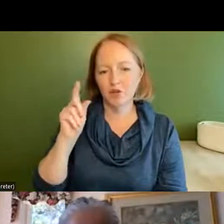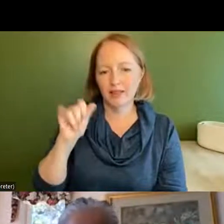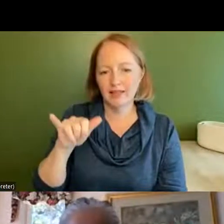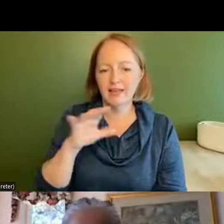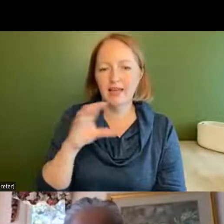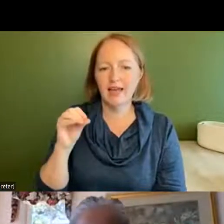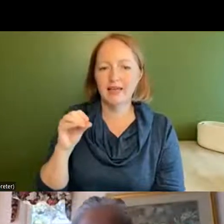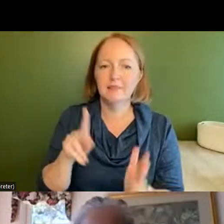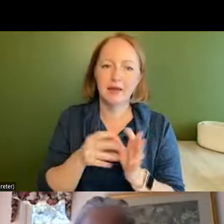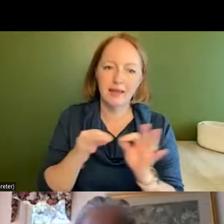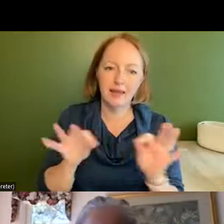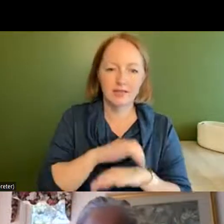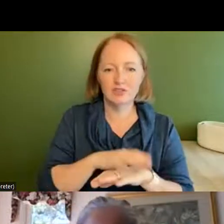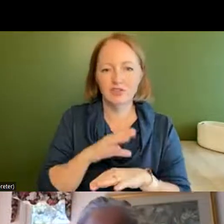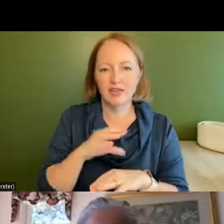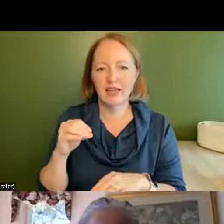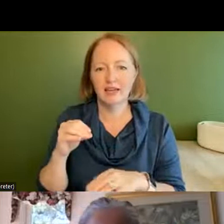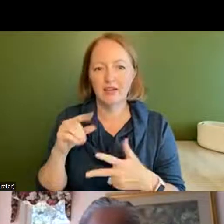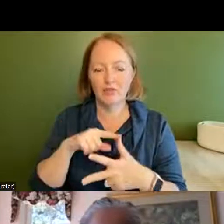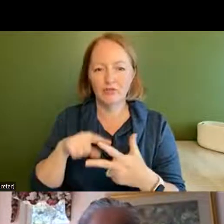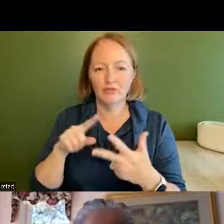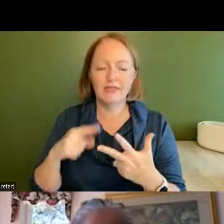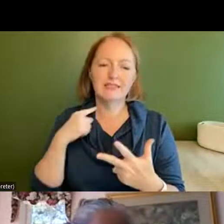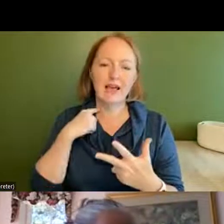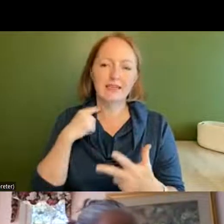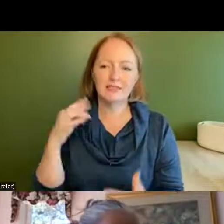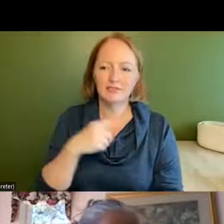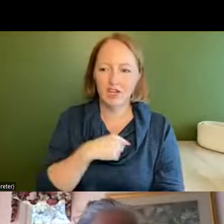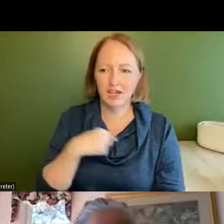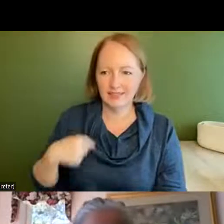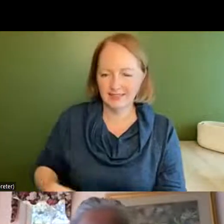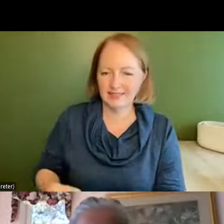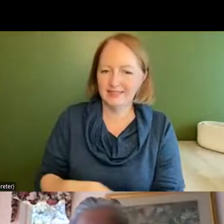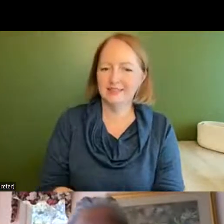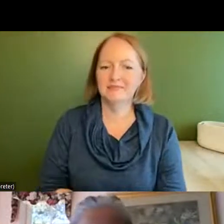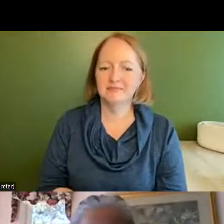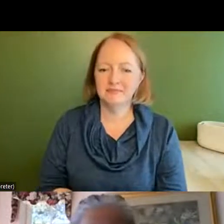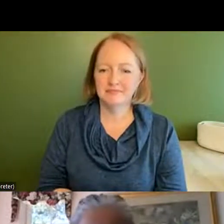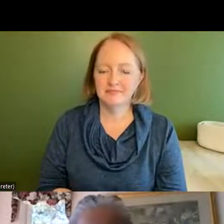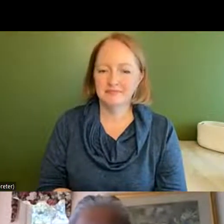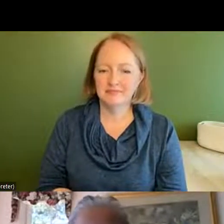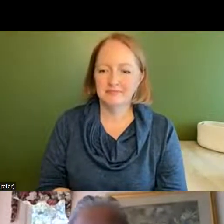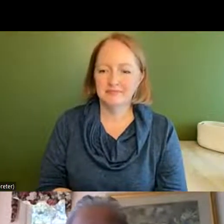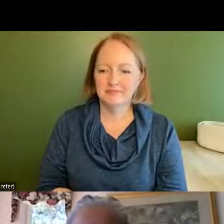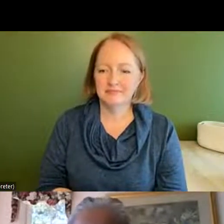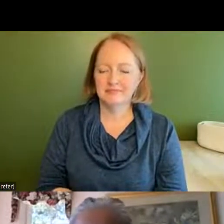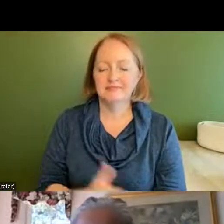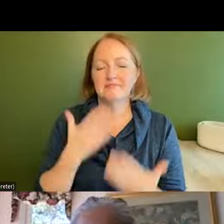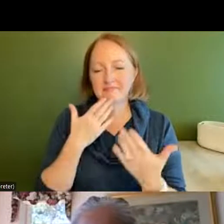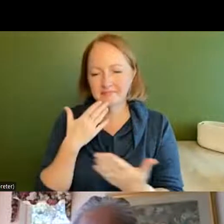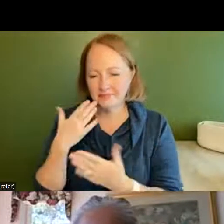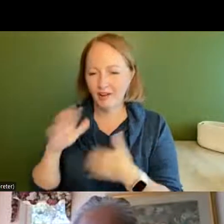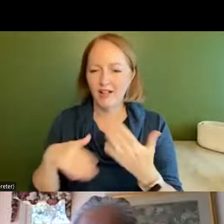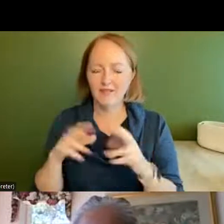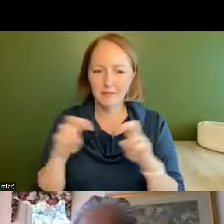is bilingual in English and 3 dialects of Chinese. So thank you to all of our